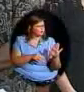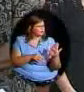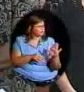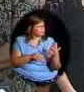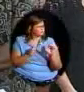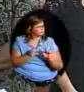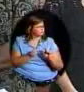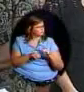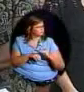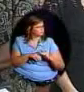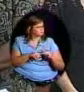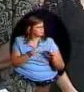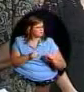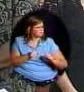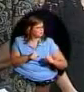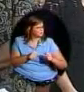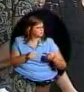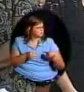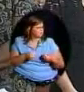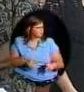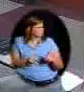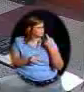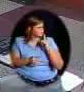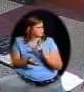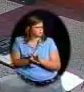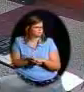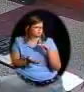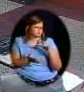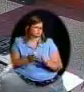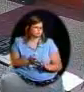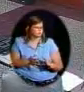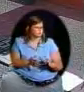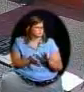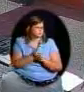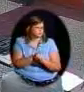she leaves with us. Congratulations and best wishes.